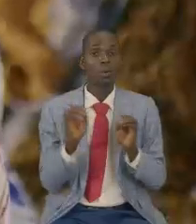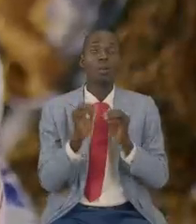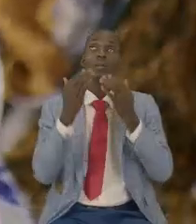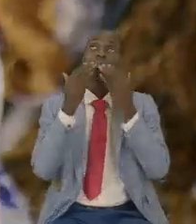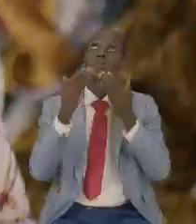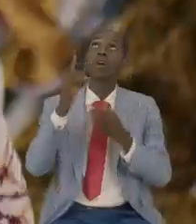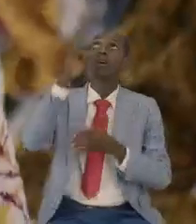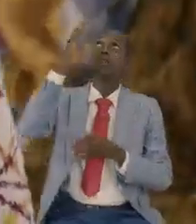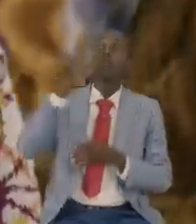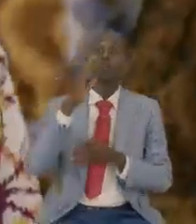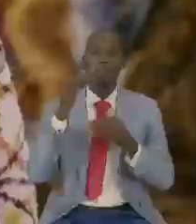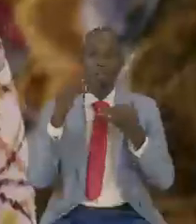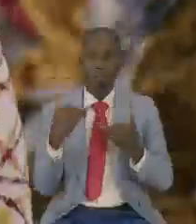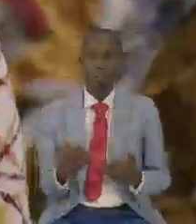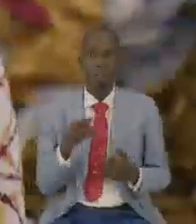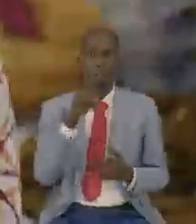them.